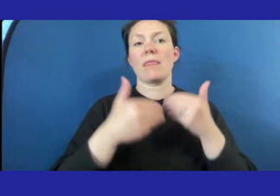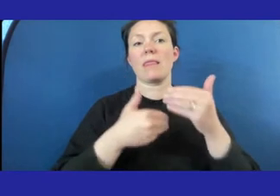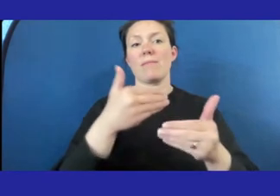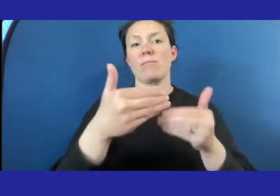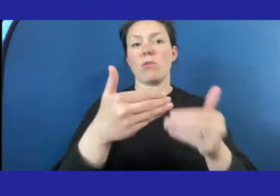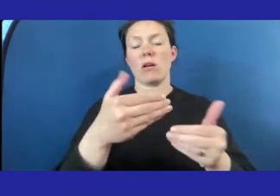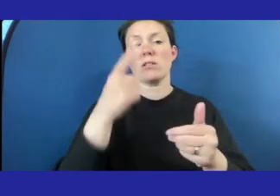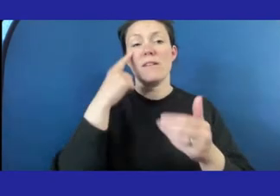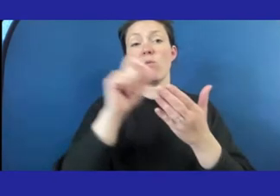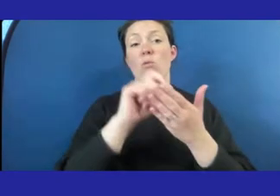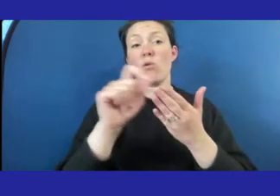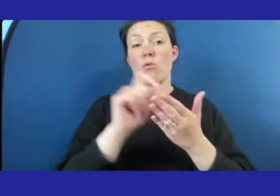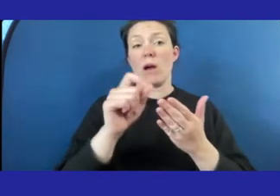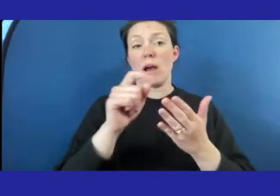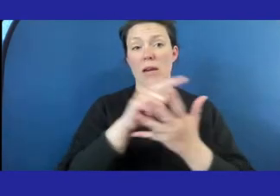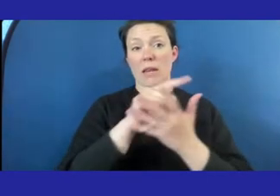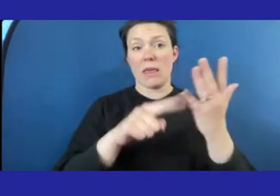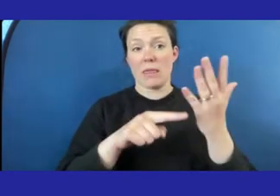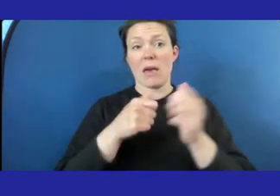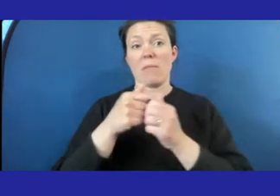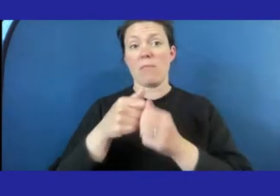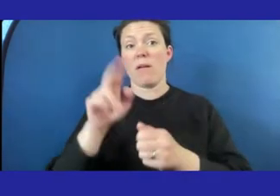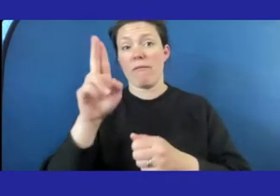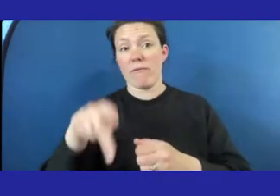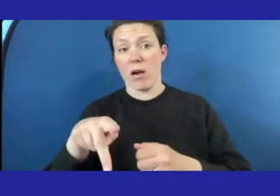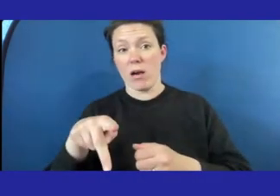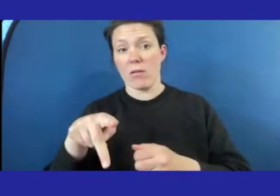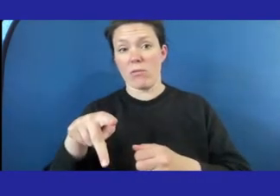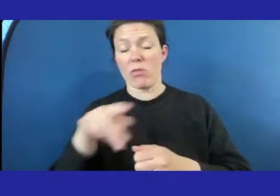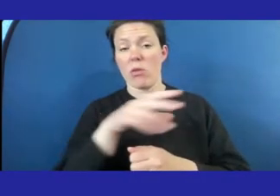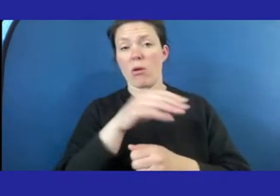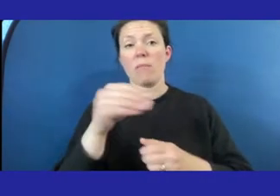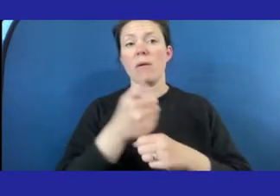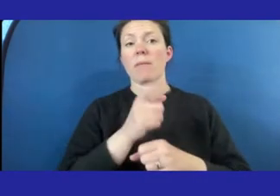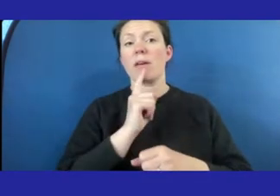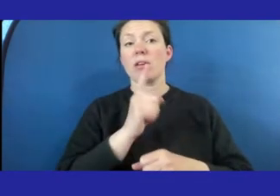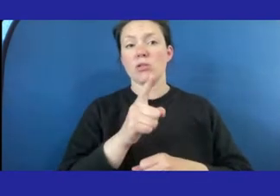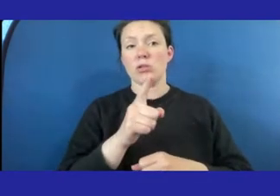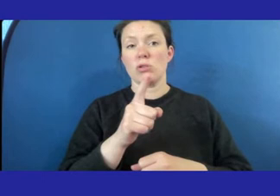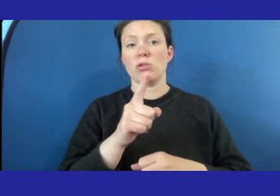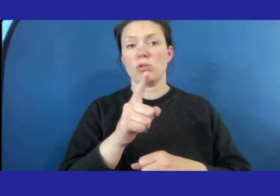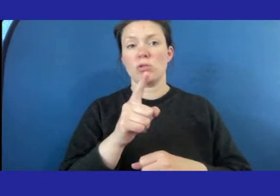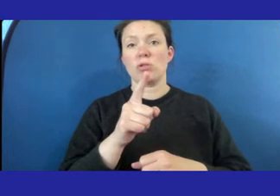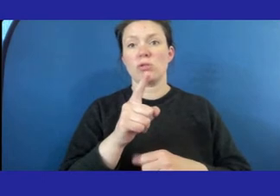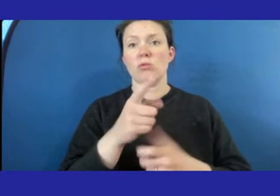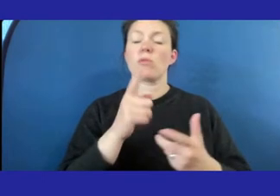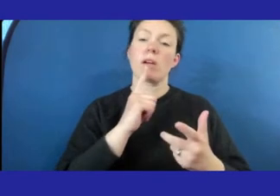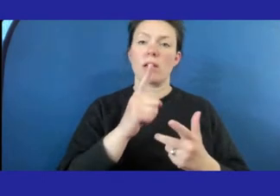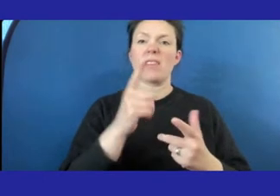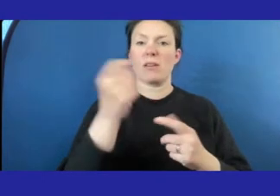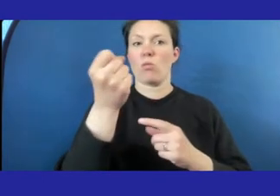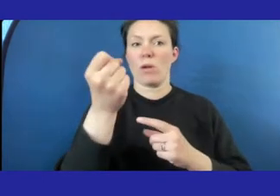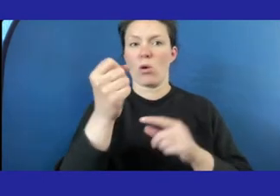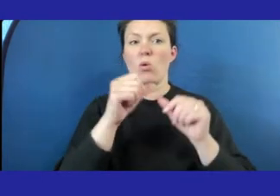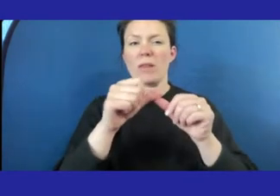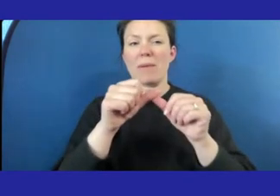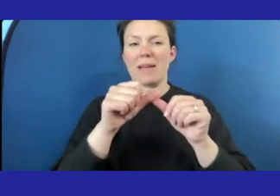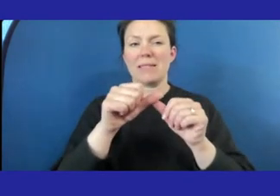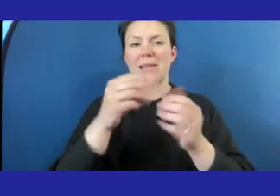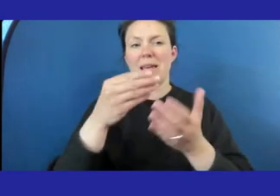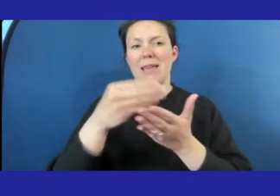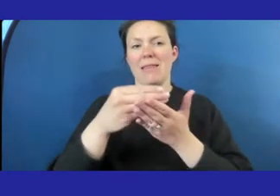of writing them, follow up, and assuring that we hold and maintain the reimbursement.